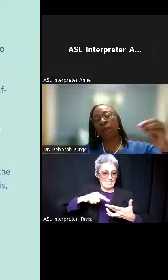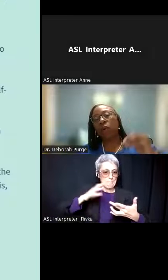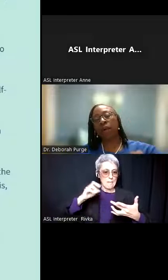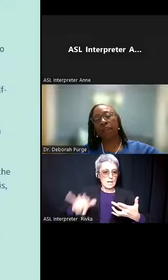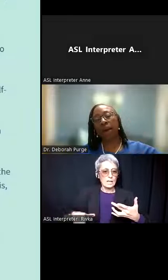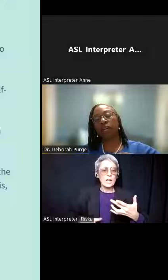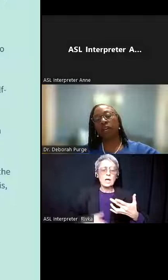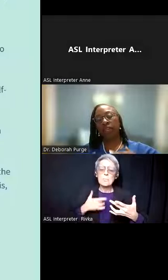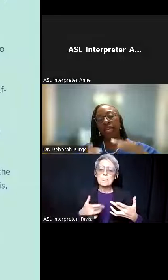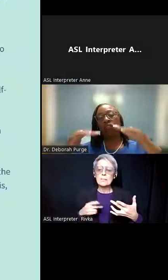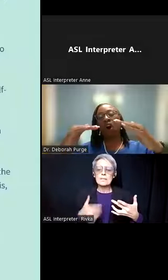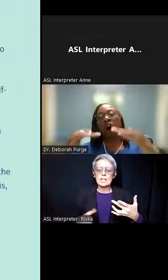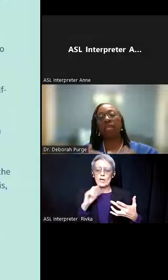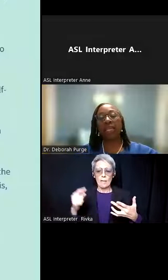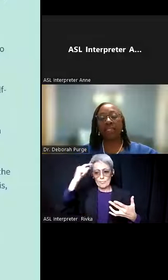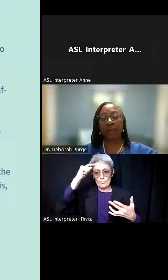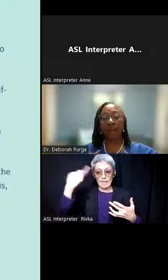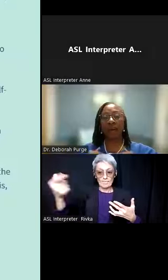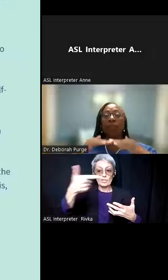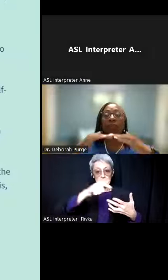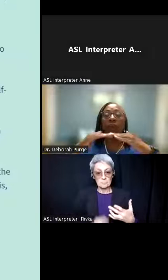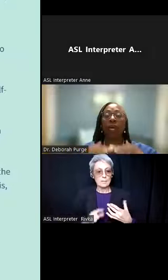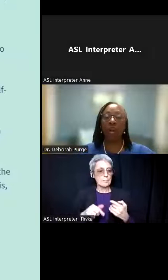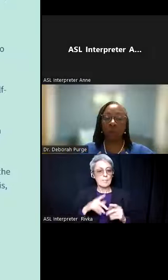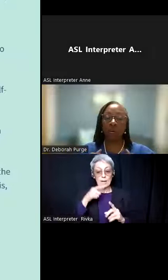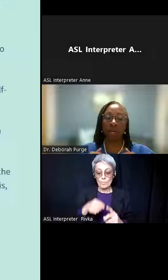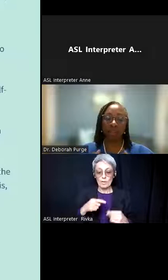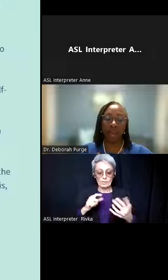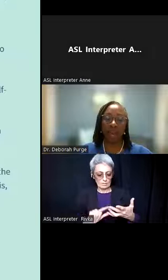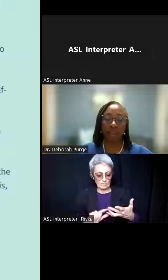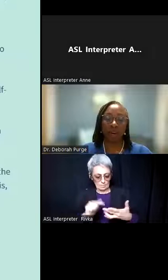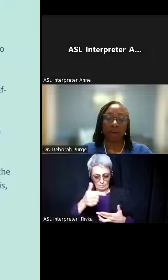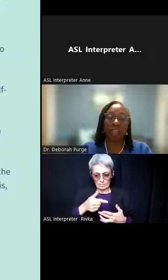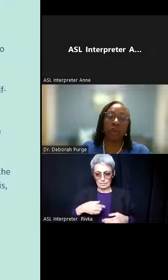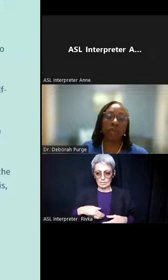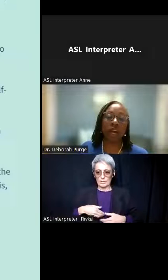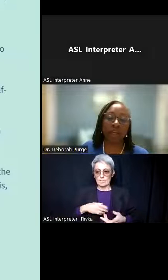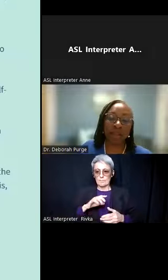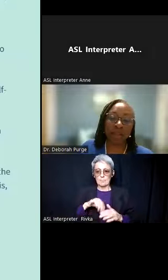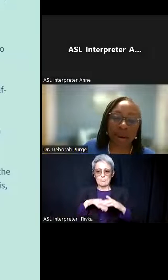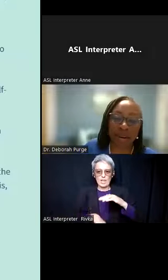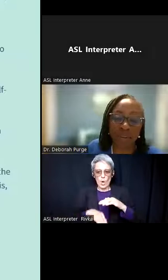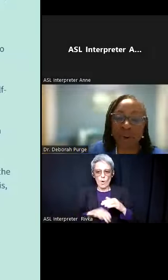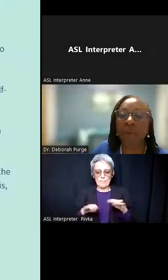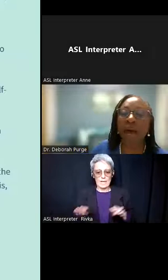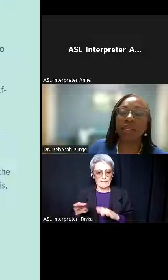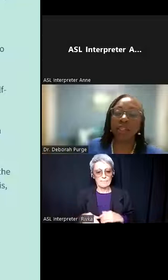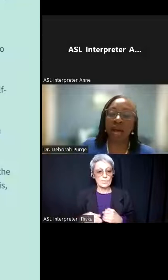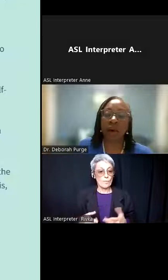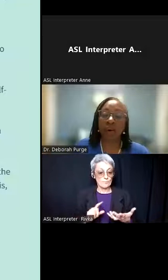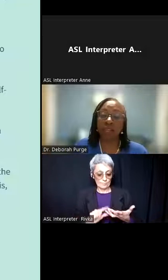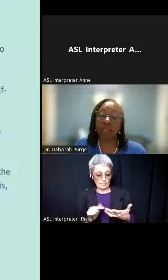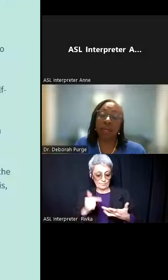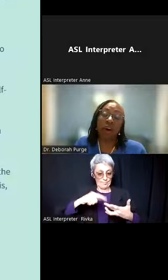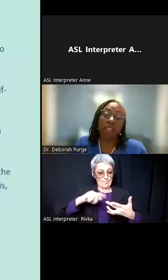to make a point about these are all the things that comes below the behavior. So when we talk about the body, trauma alters